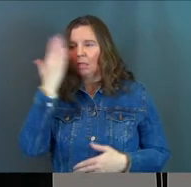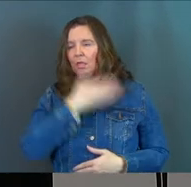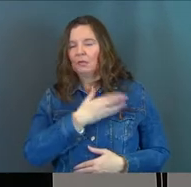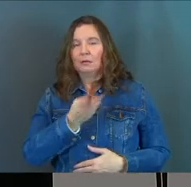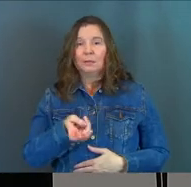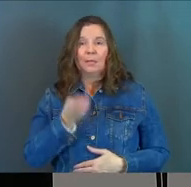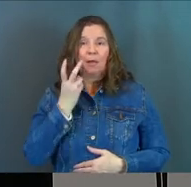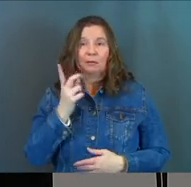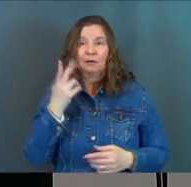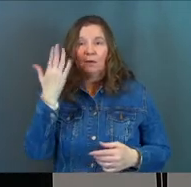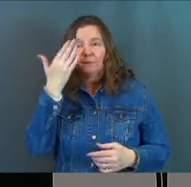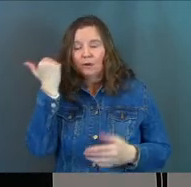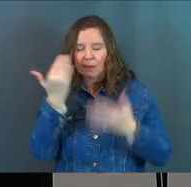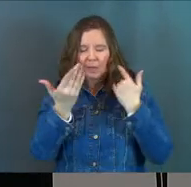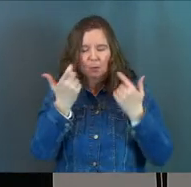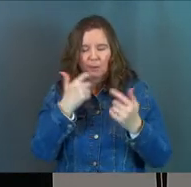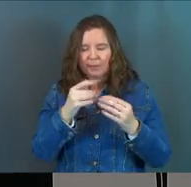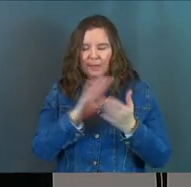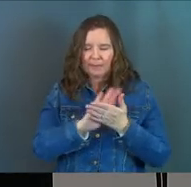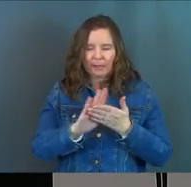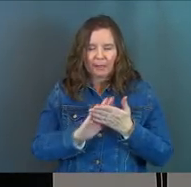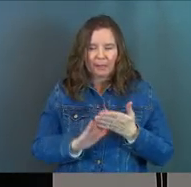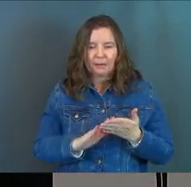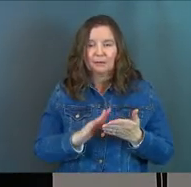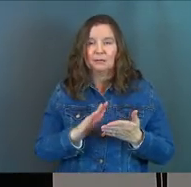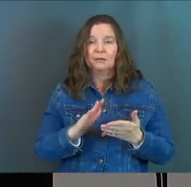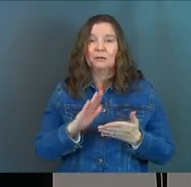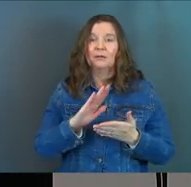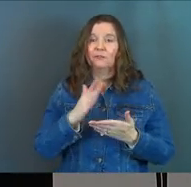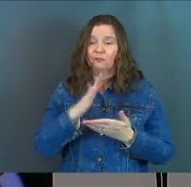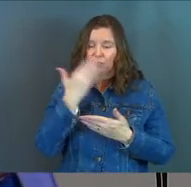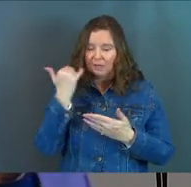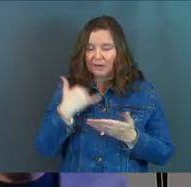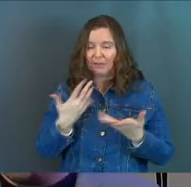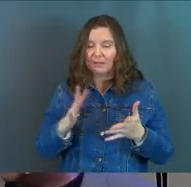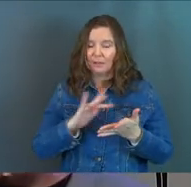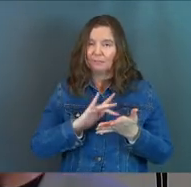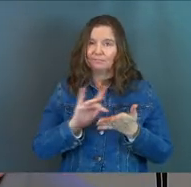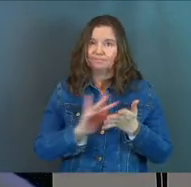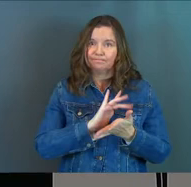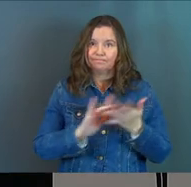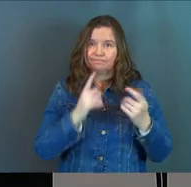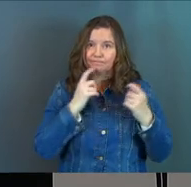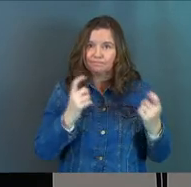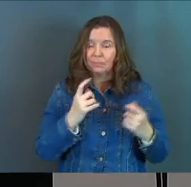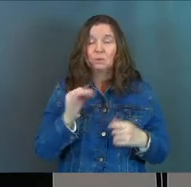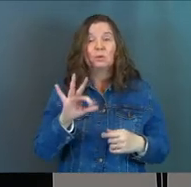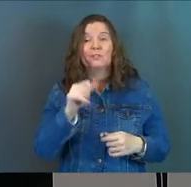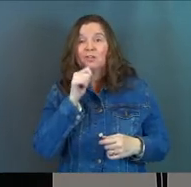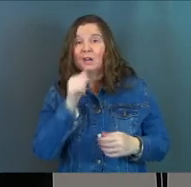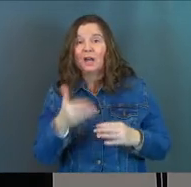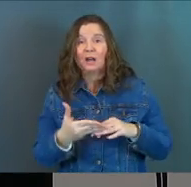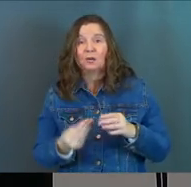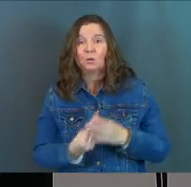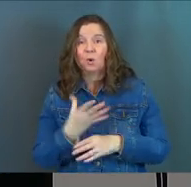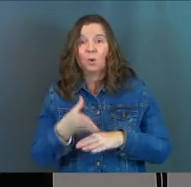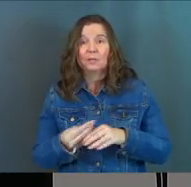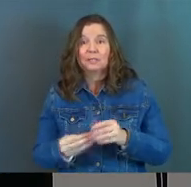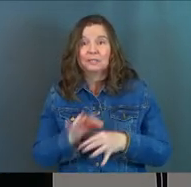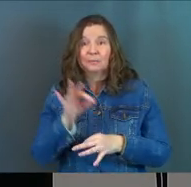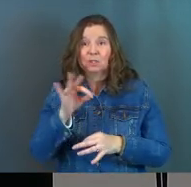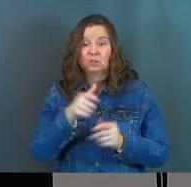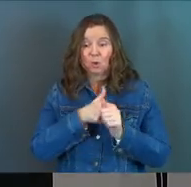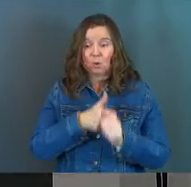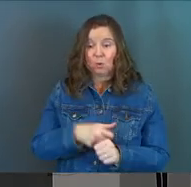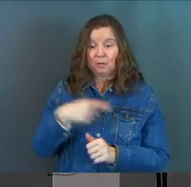and blind, forgetting what they have been cleansed, forgetting that they have been cleansed from their past sins. So if you're not growing spiritually, according